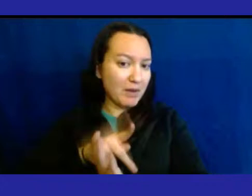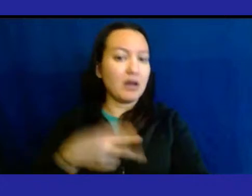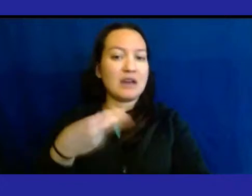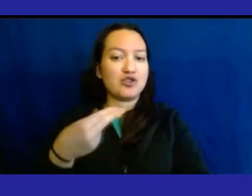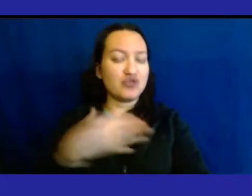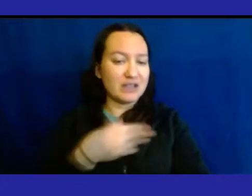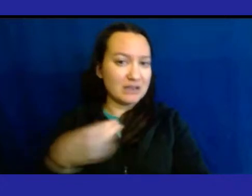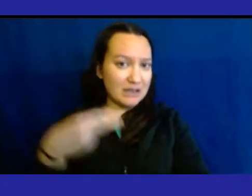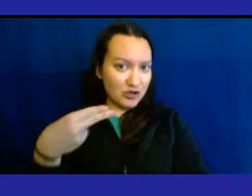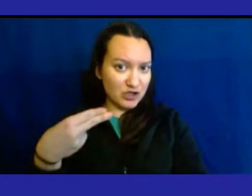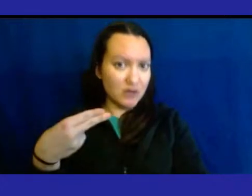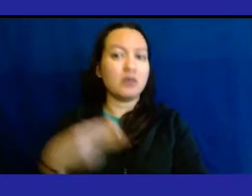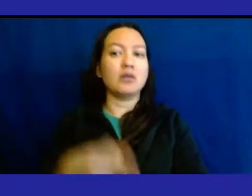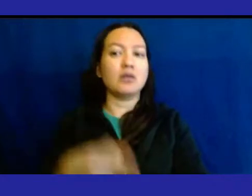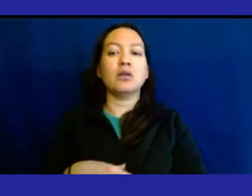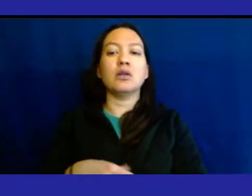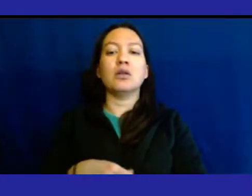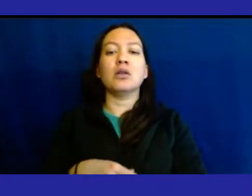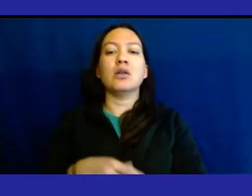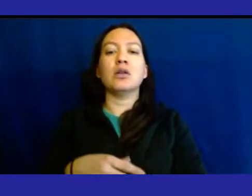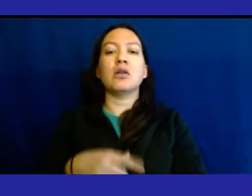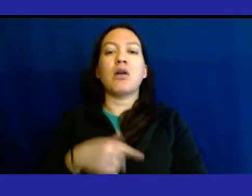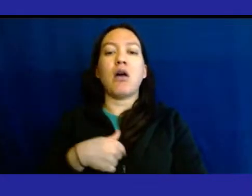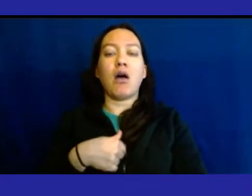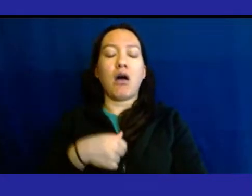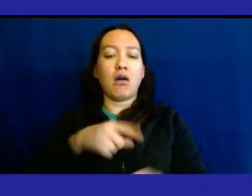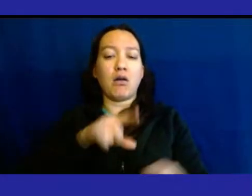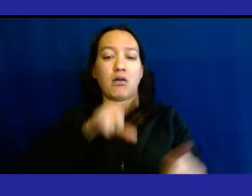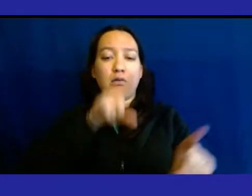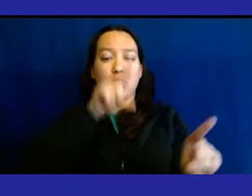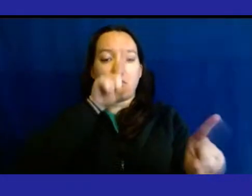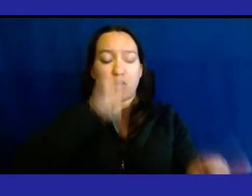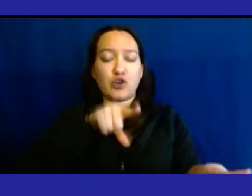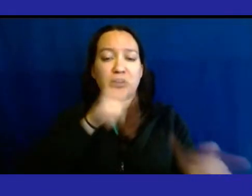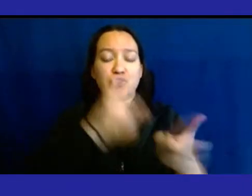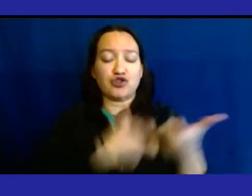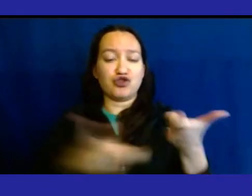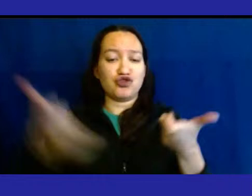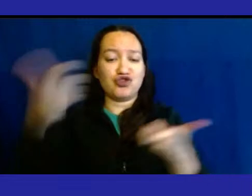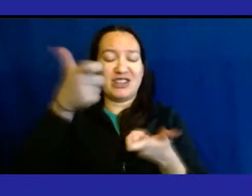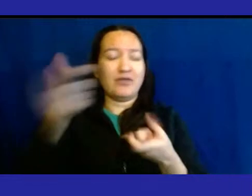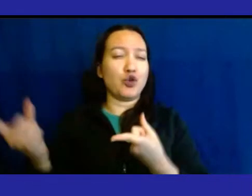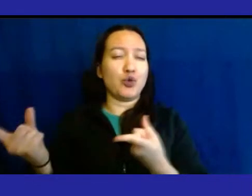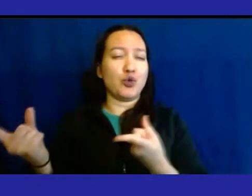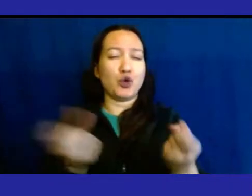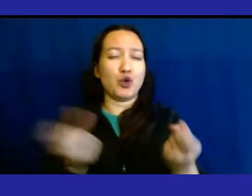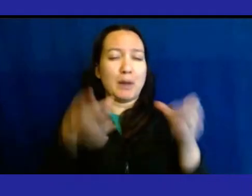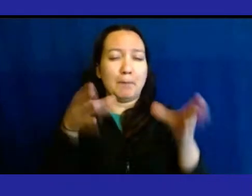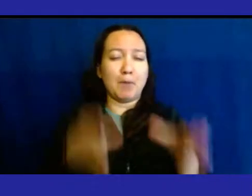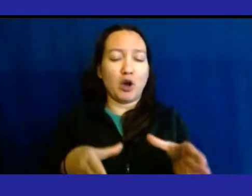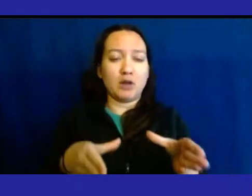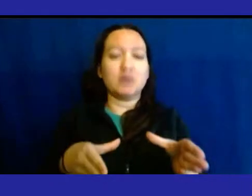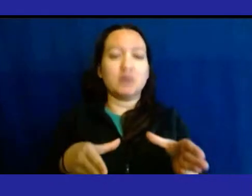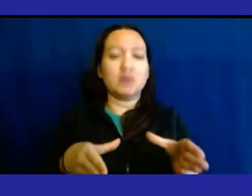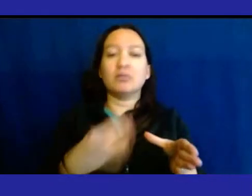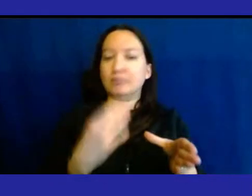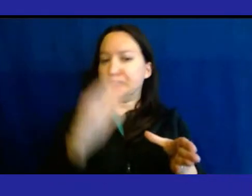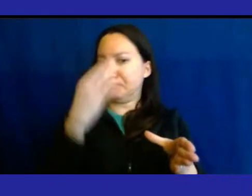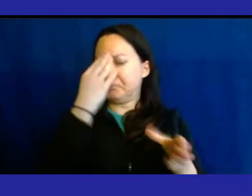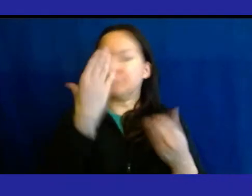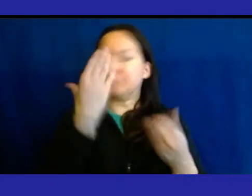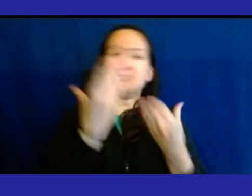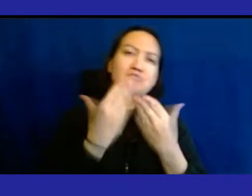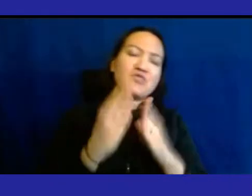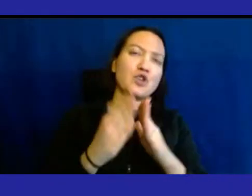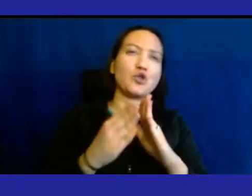I report into our Chief Procurement Officer, Danielle DeBari, as well as our General Counsel, Andy